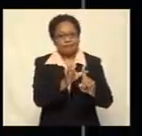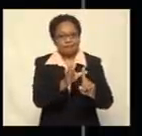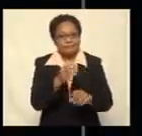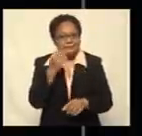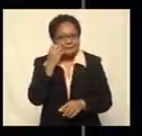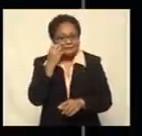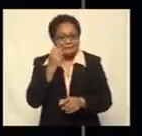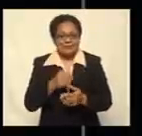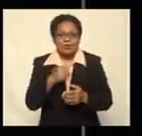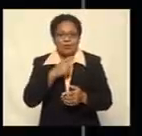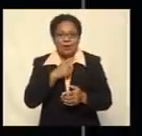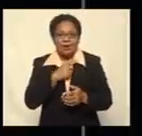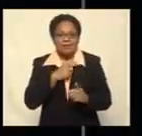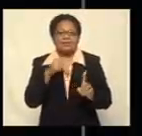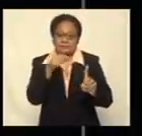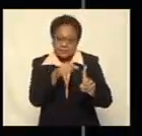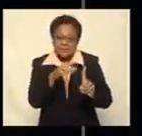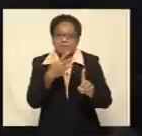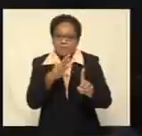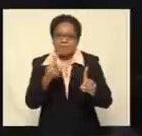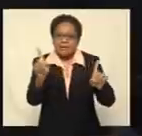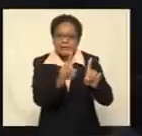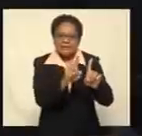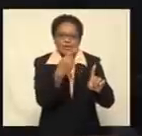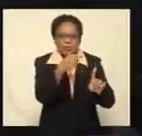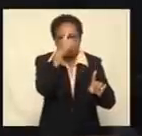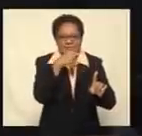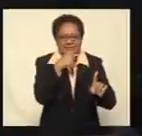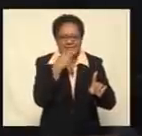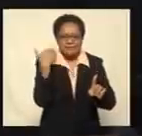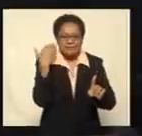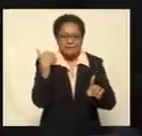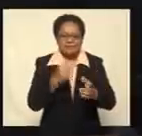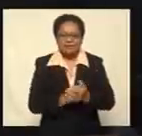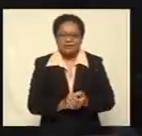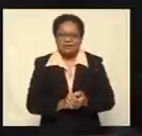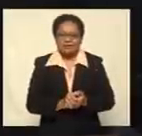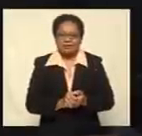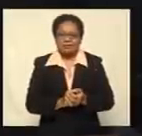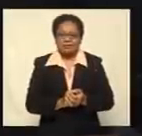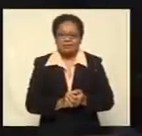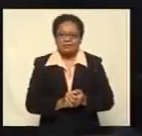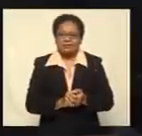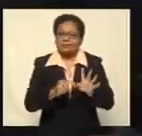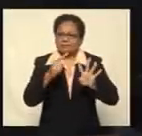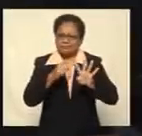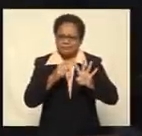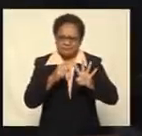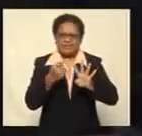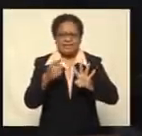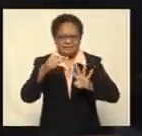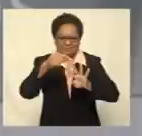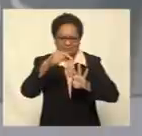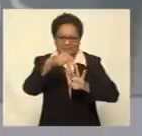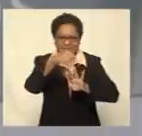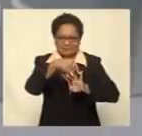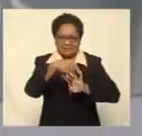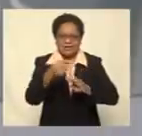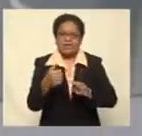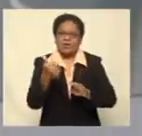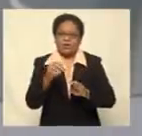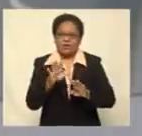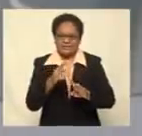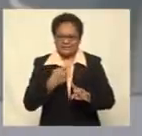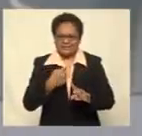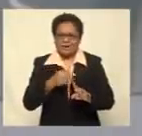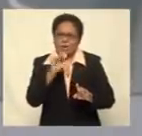possible contacts of a positive case. Our West Bureau editor Felipe Naikaso, along with 3 others, are in either